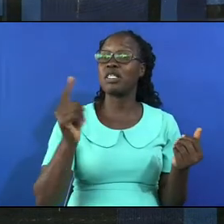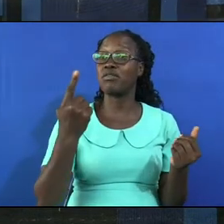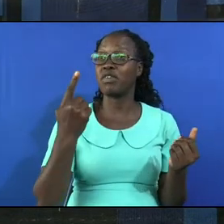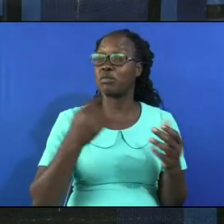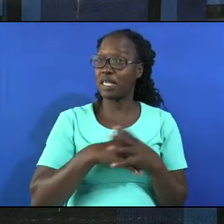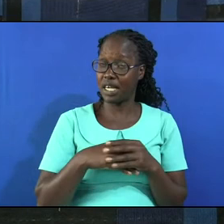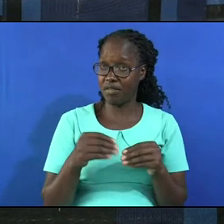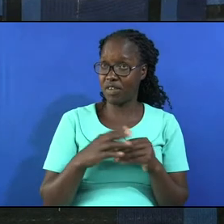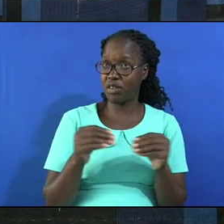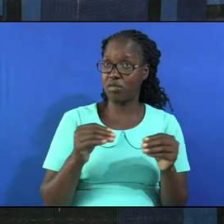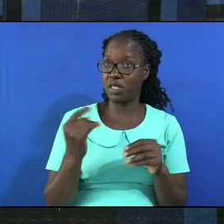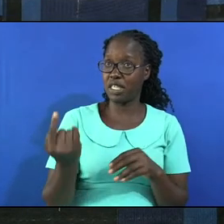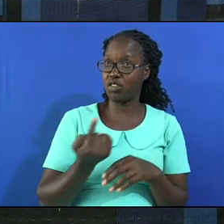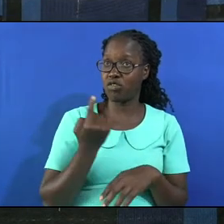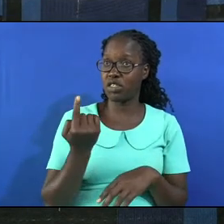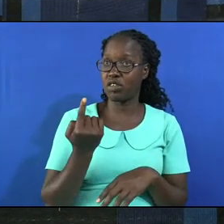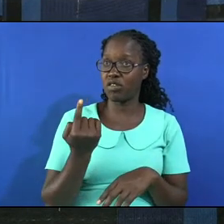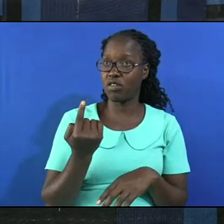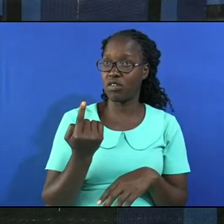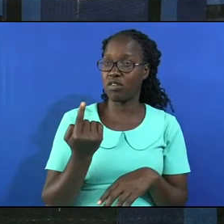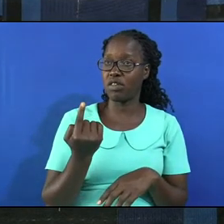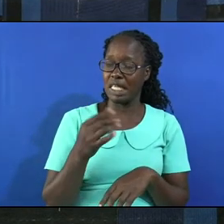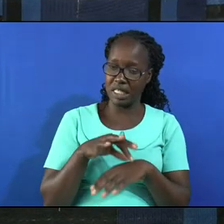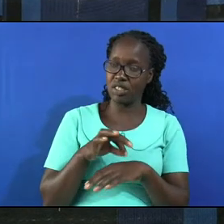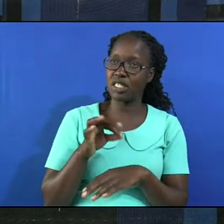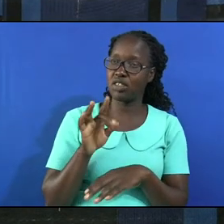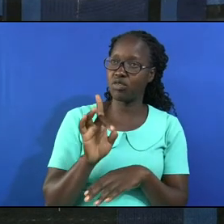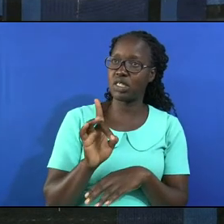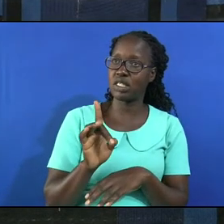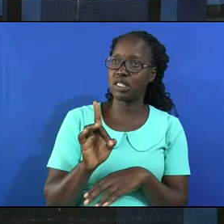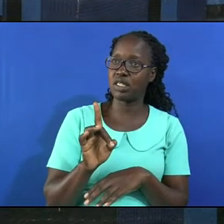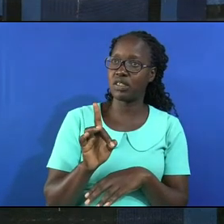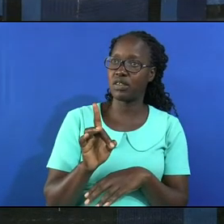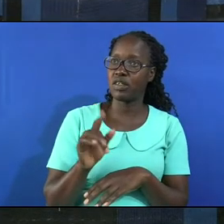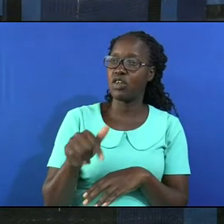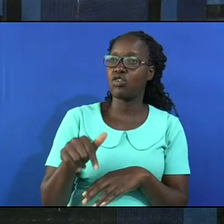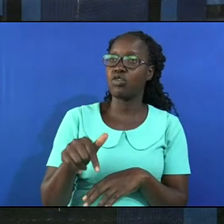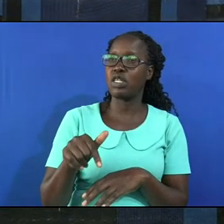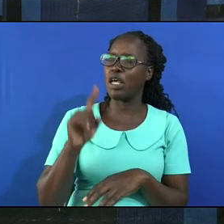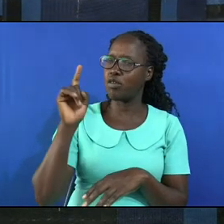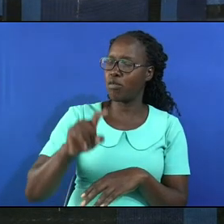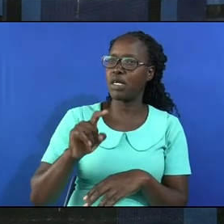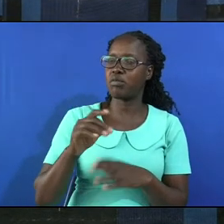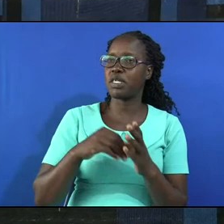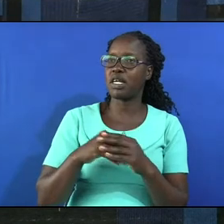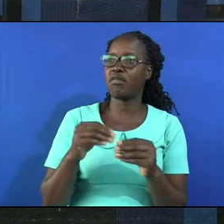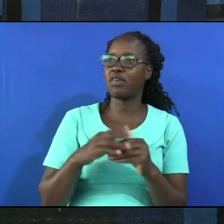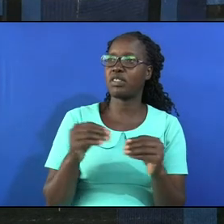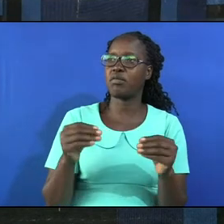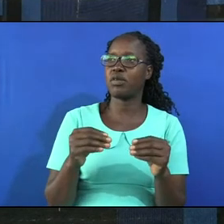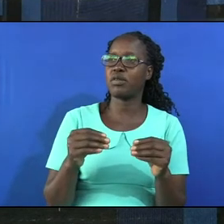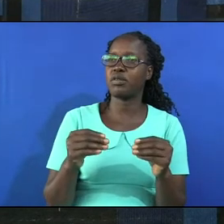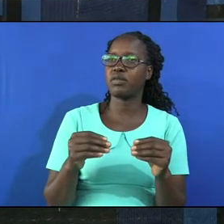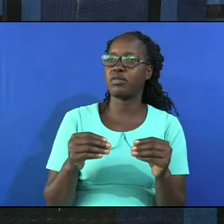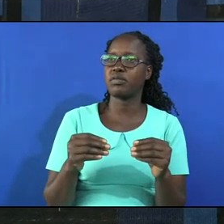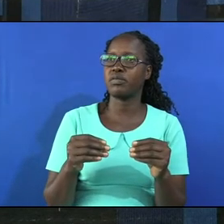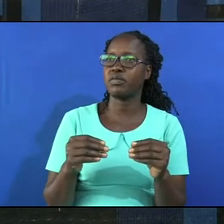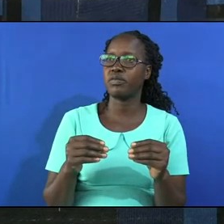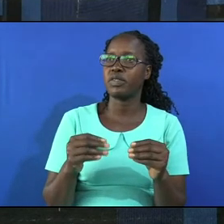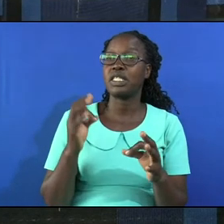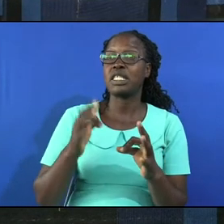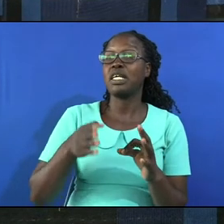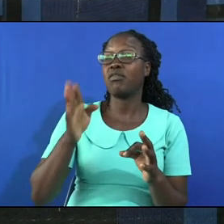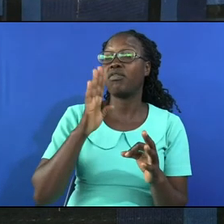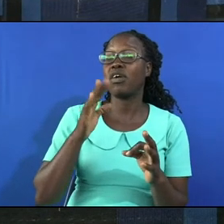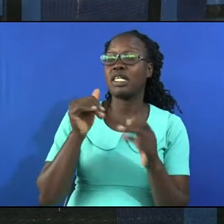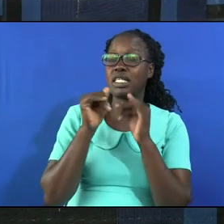be comfortable in your skin. That's the point we are making today. You must first be comfortable in your skin. If